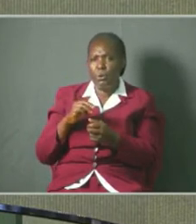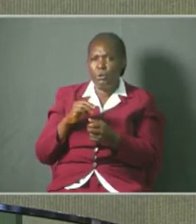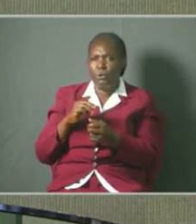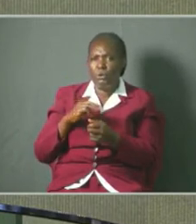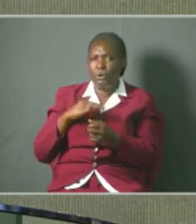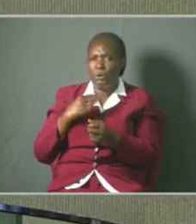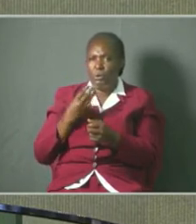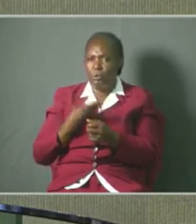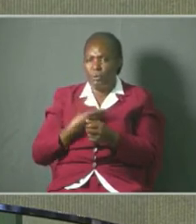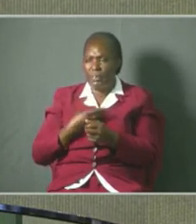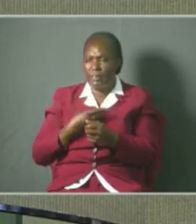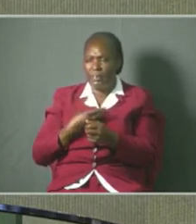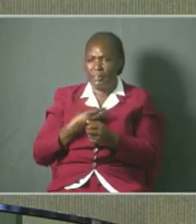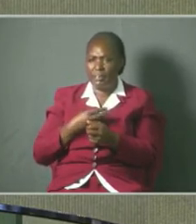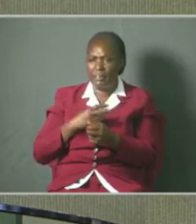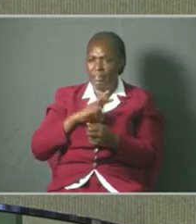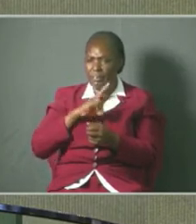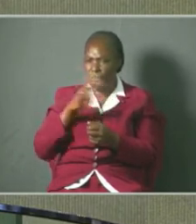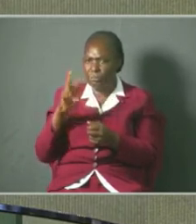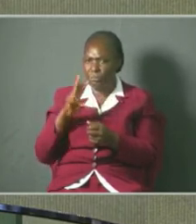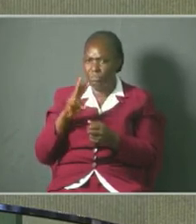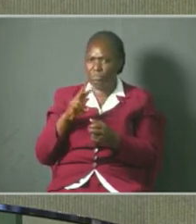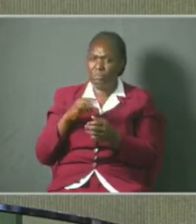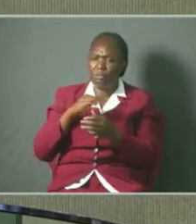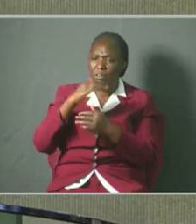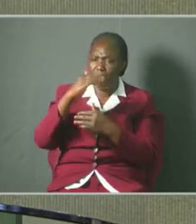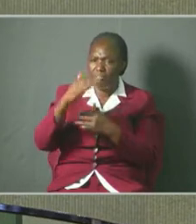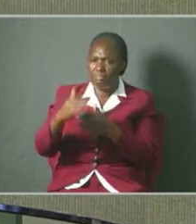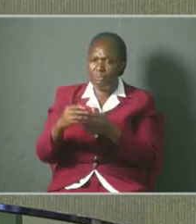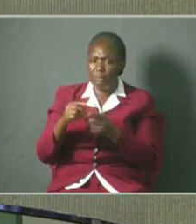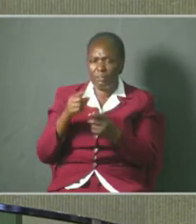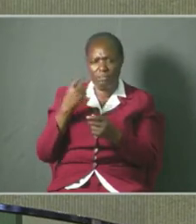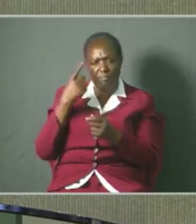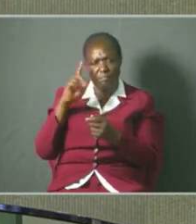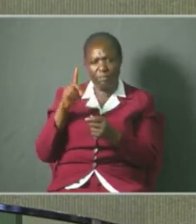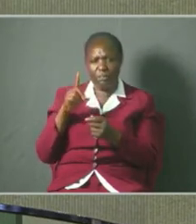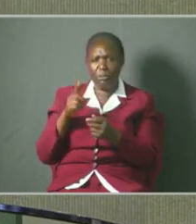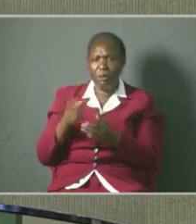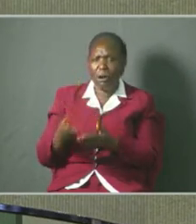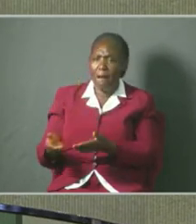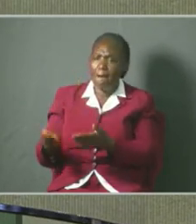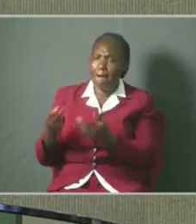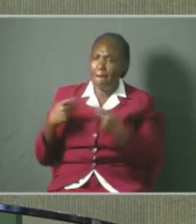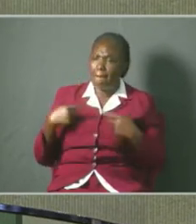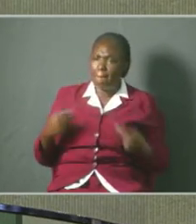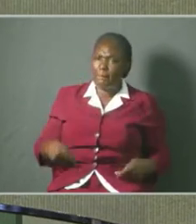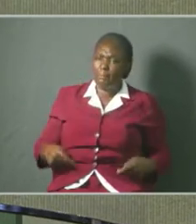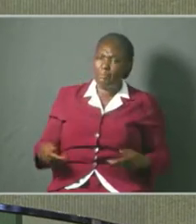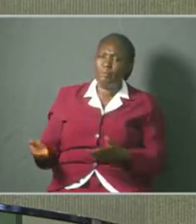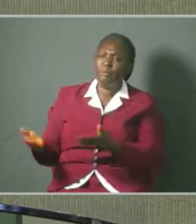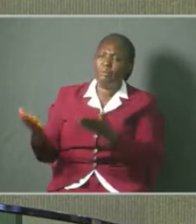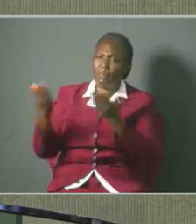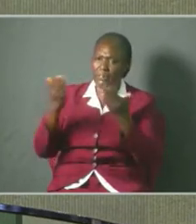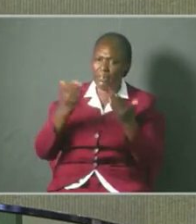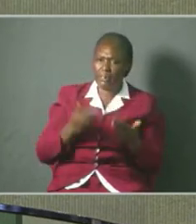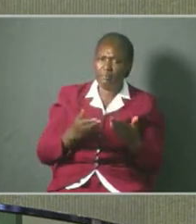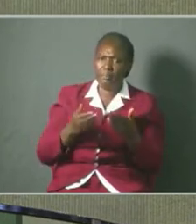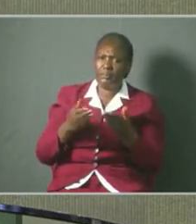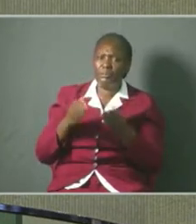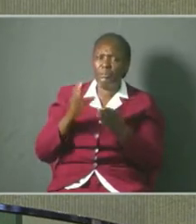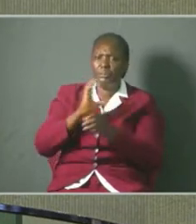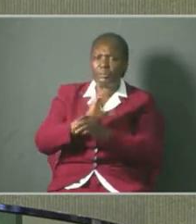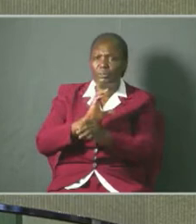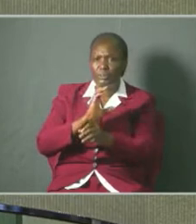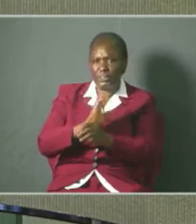the kingdom of God through the Jerusalem or the in-church evangelism. This is what